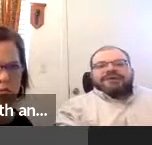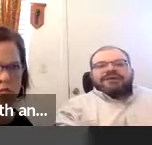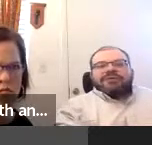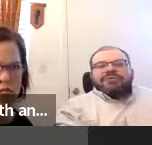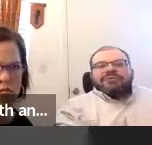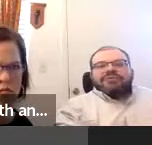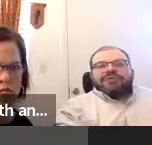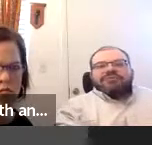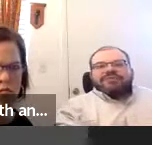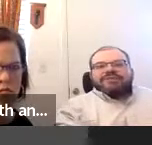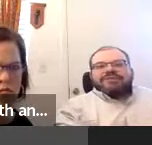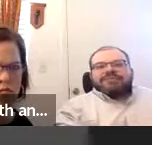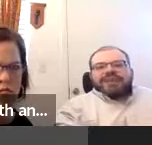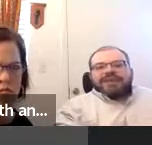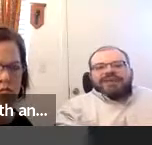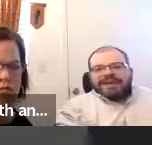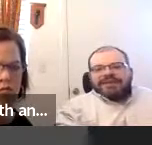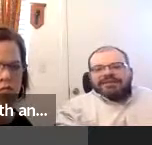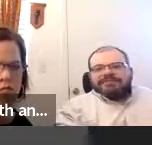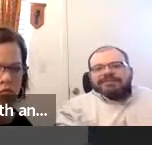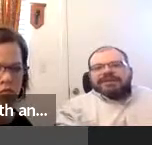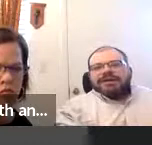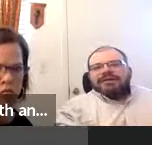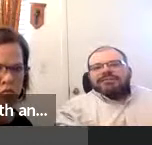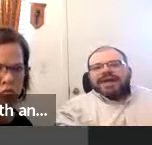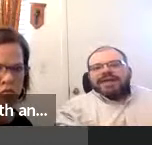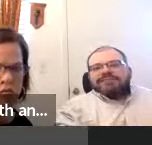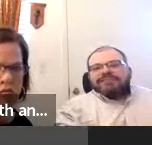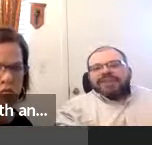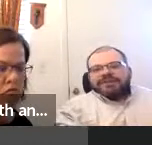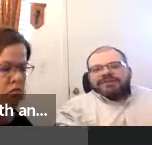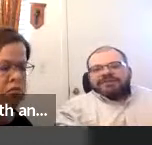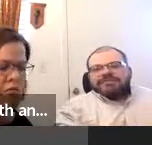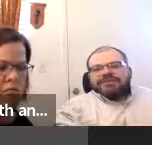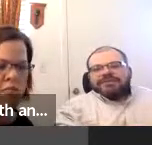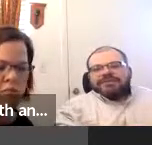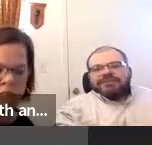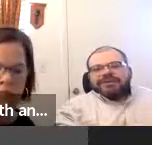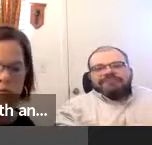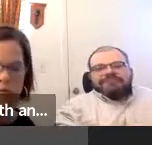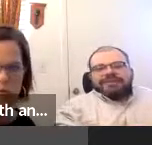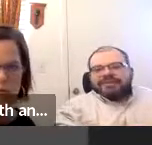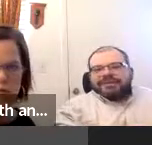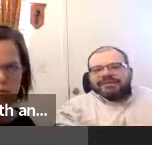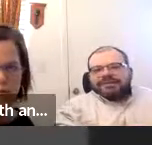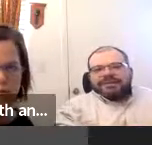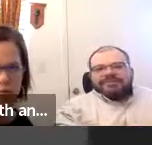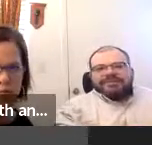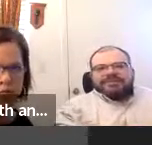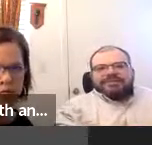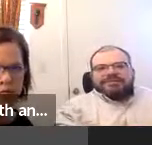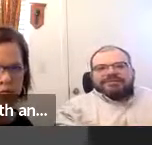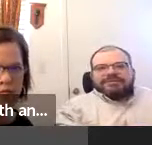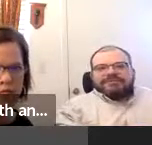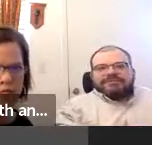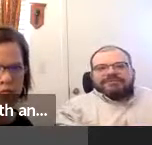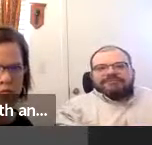about what traits the parent had as parents that made them a good parent. Next slide,